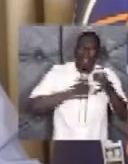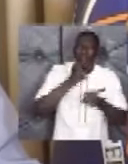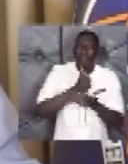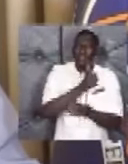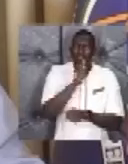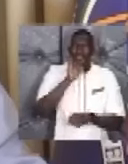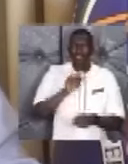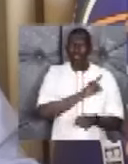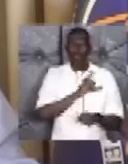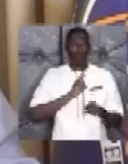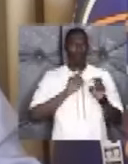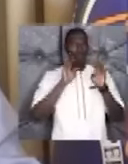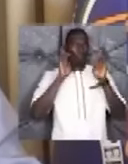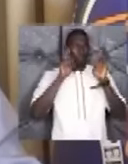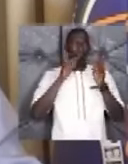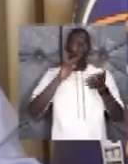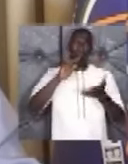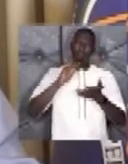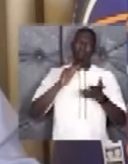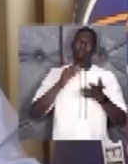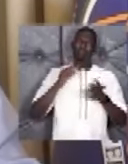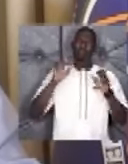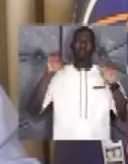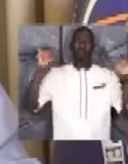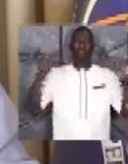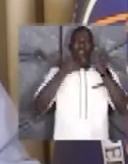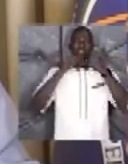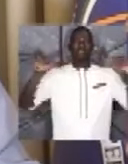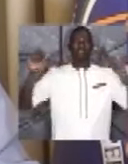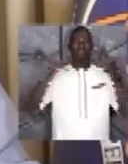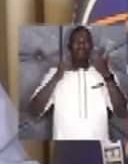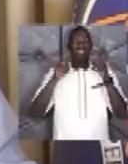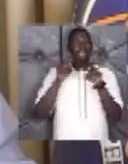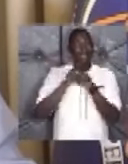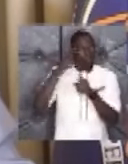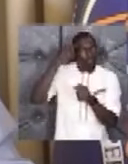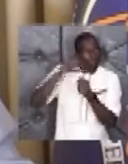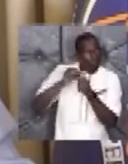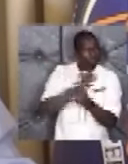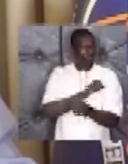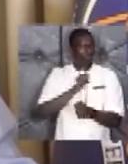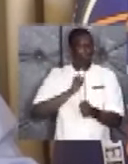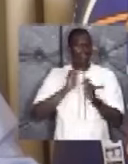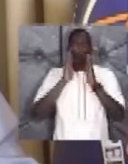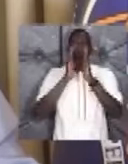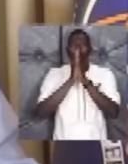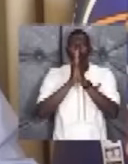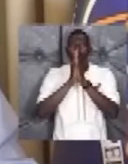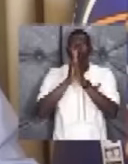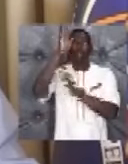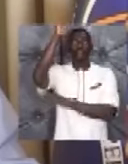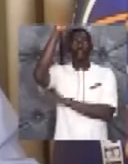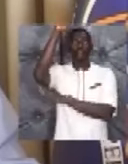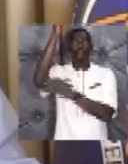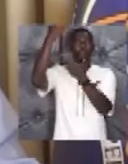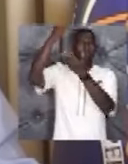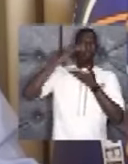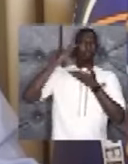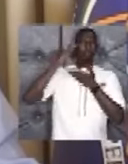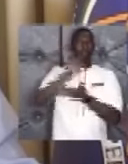Annually, we look forward to Christmas as a reminder of the blessings of the Almighty